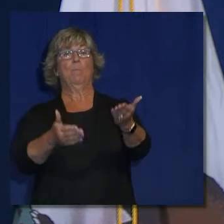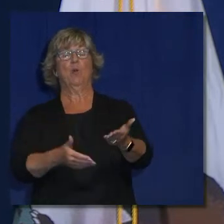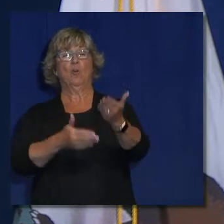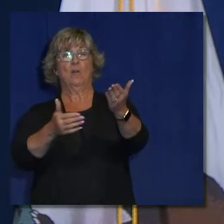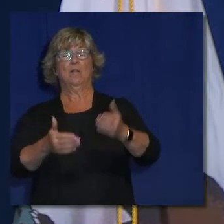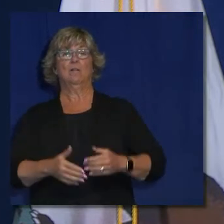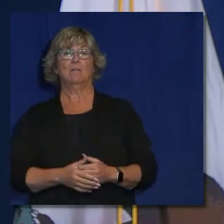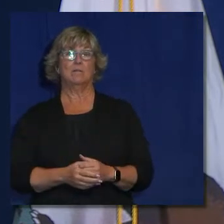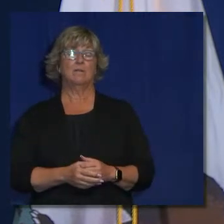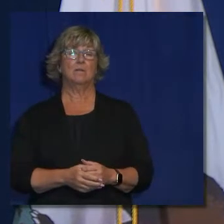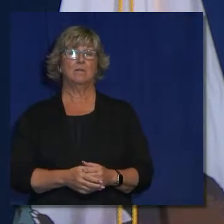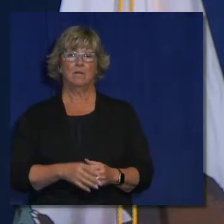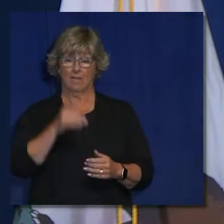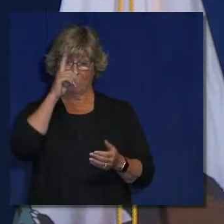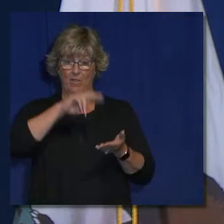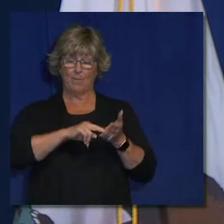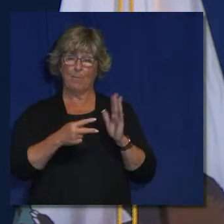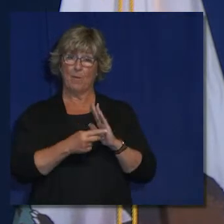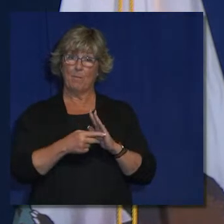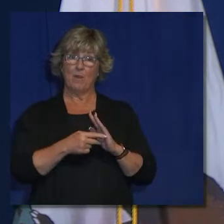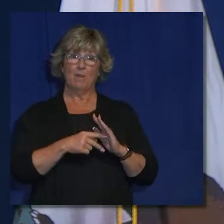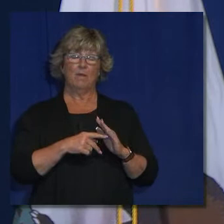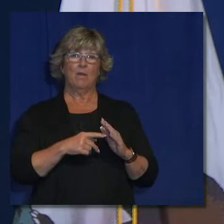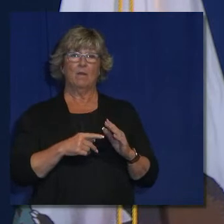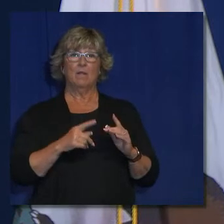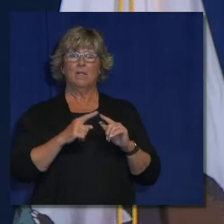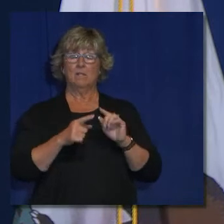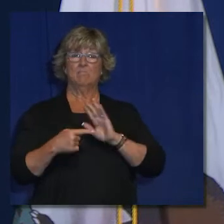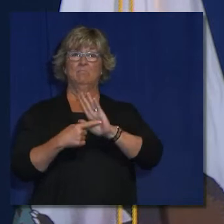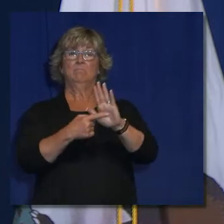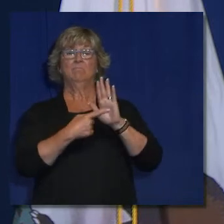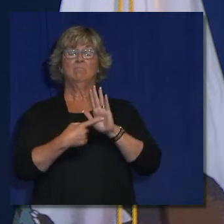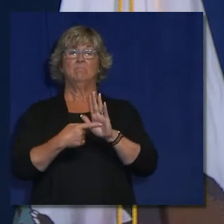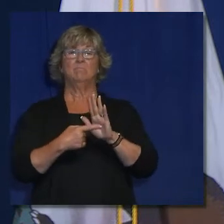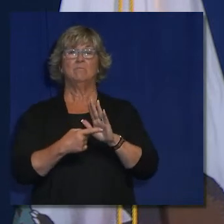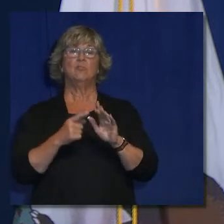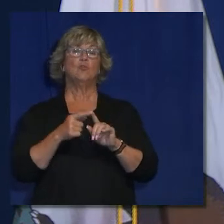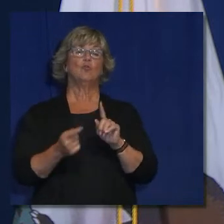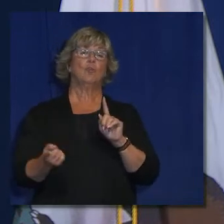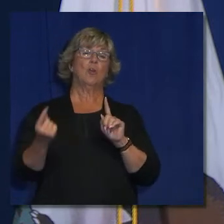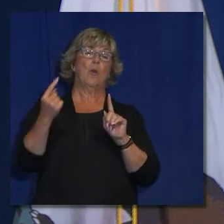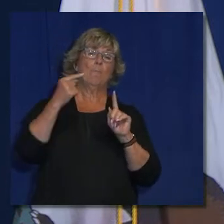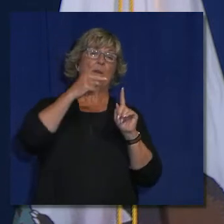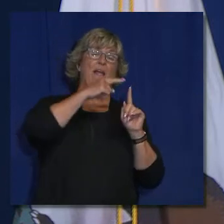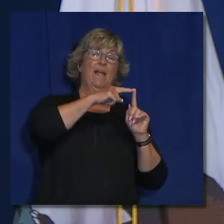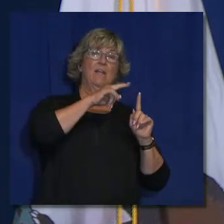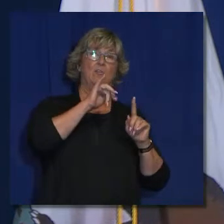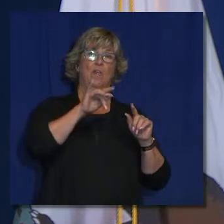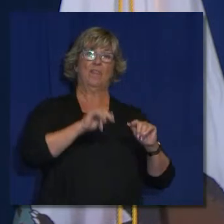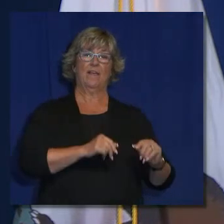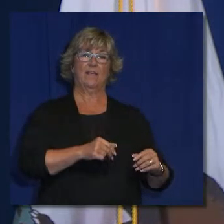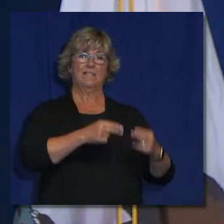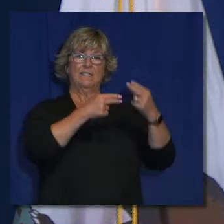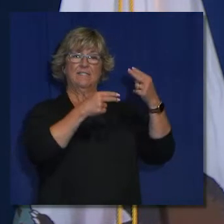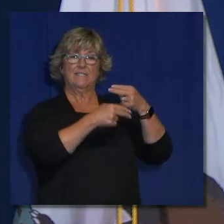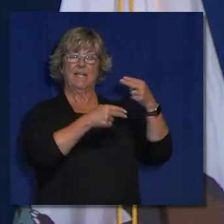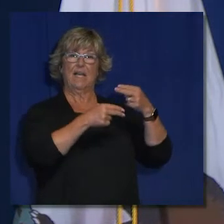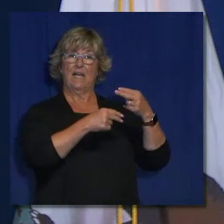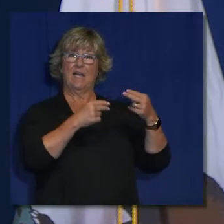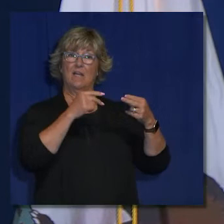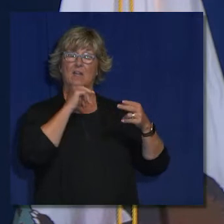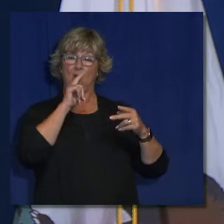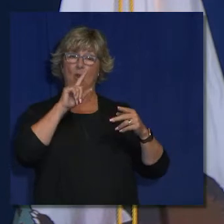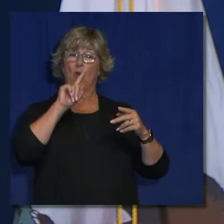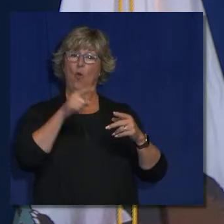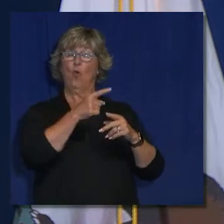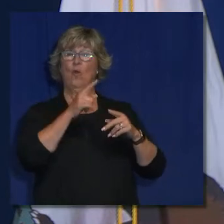and for the purpose of just further illuminating, gives me an opportunity to go back to that slide of not only specific actions